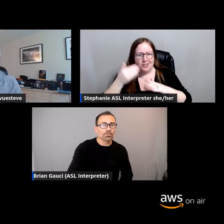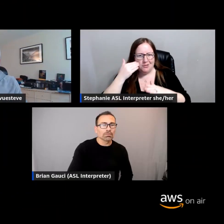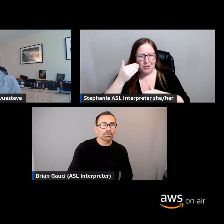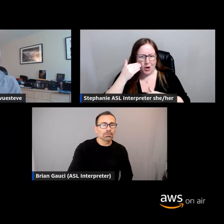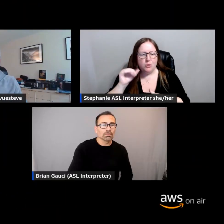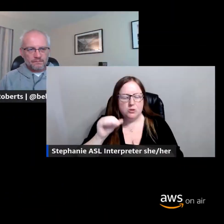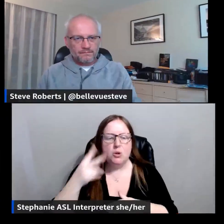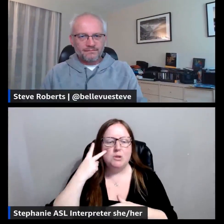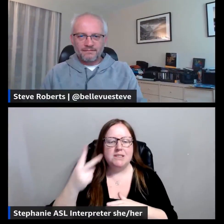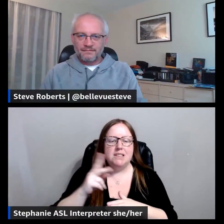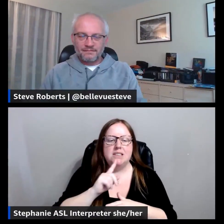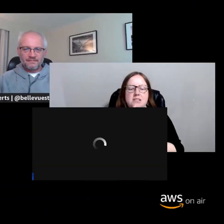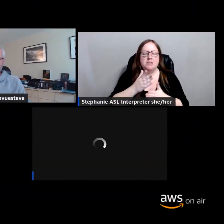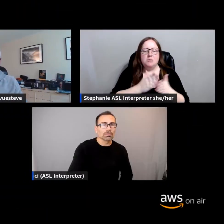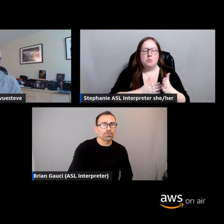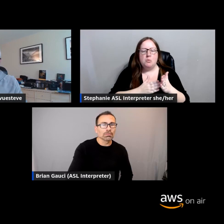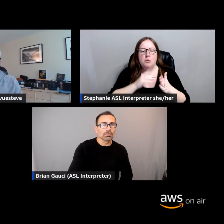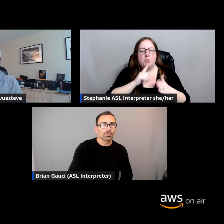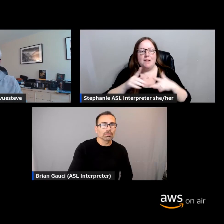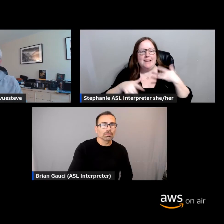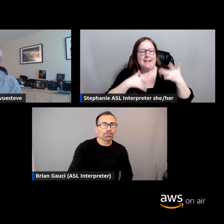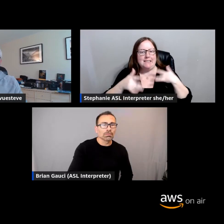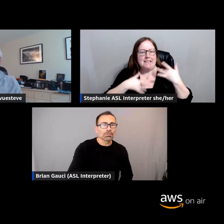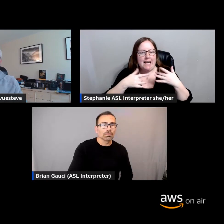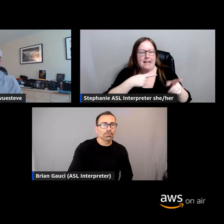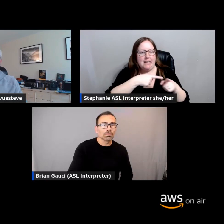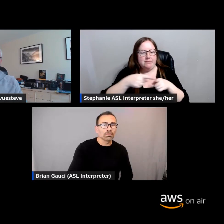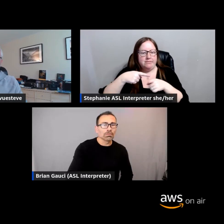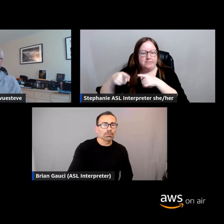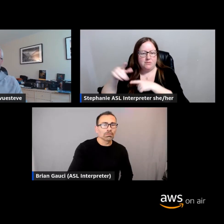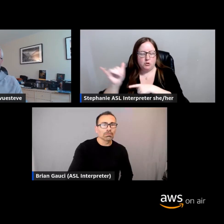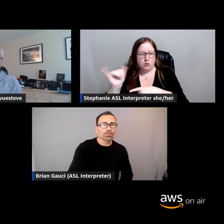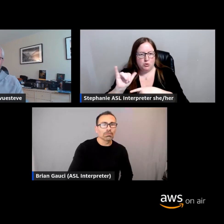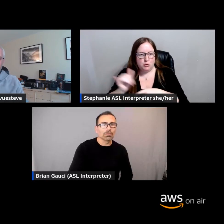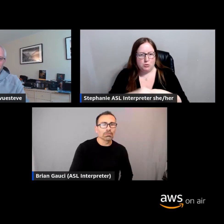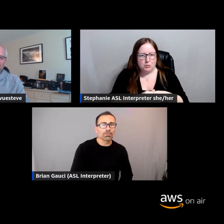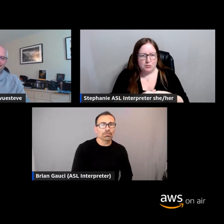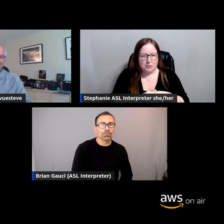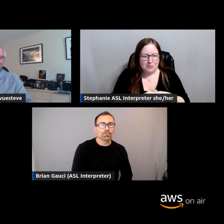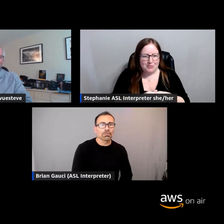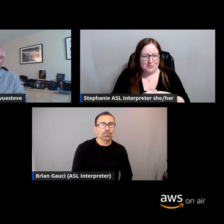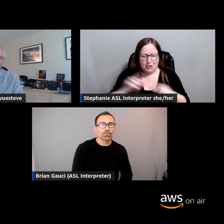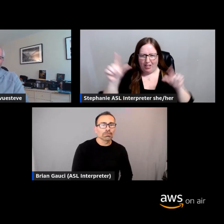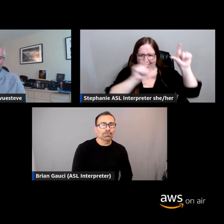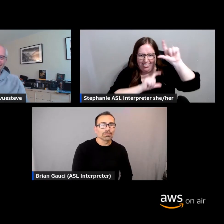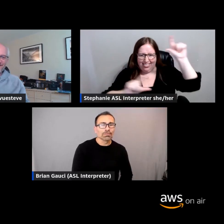think we'll see some really exciting areas. We're flipping around on the screen. I know.